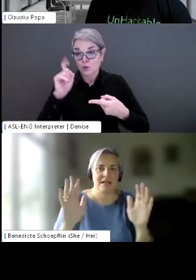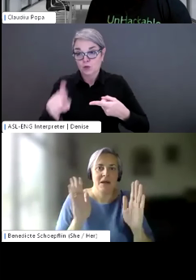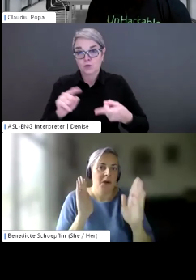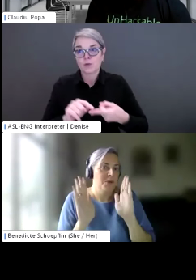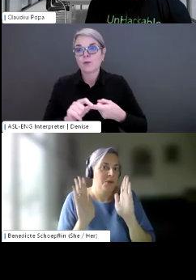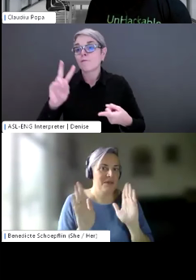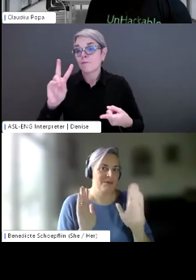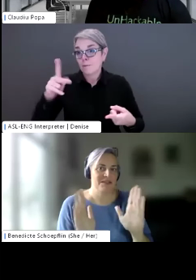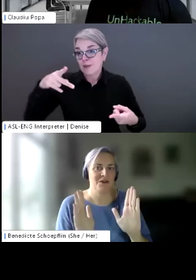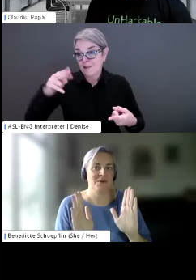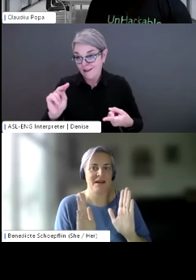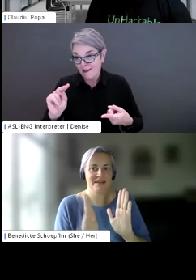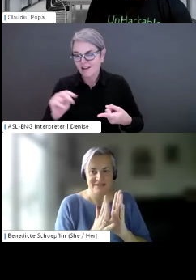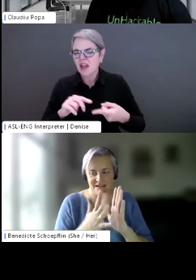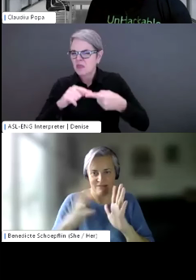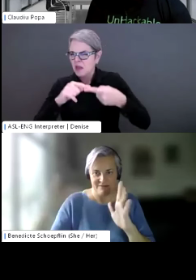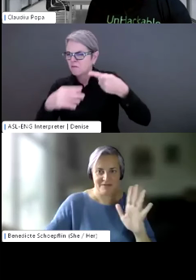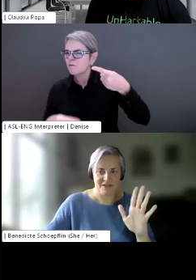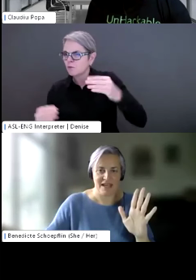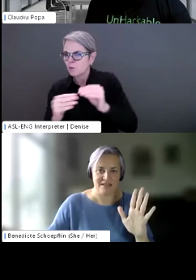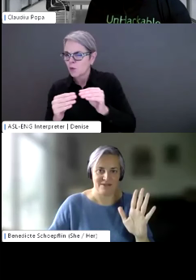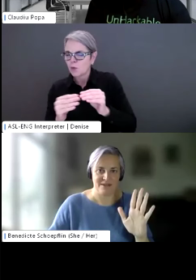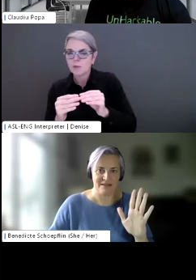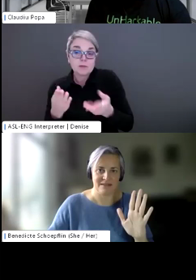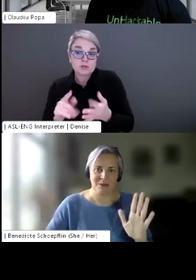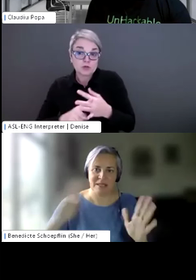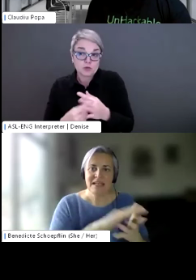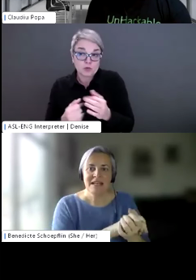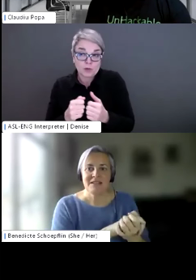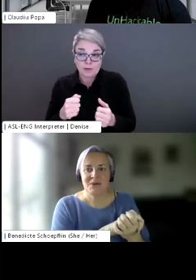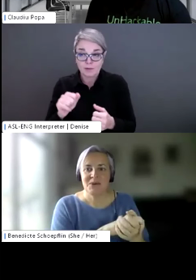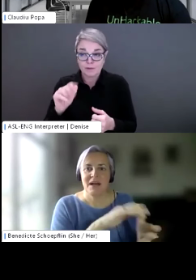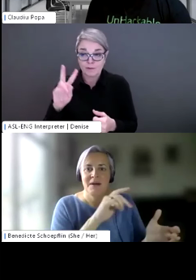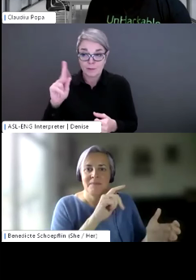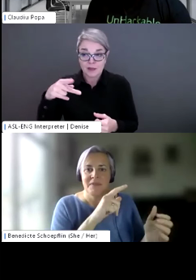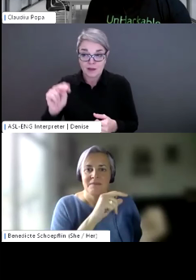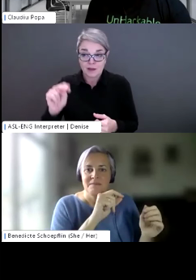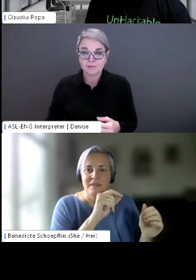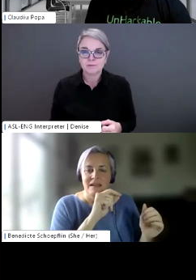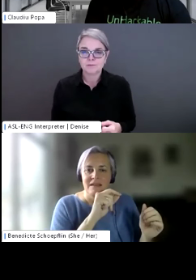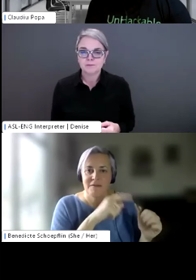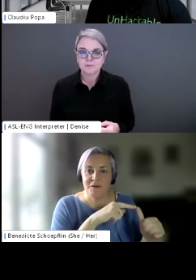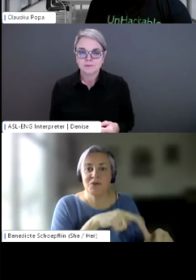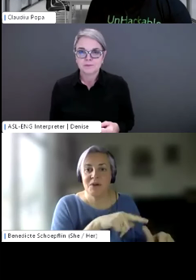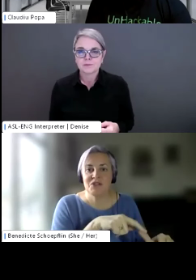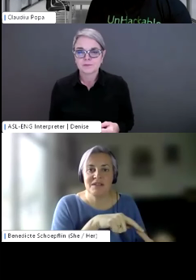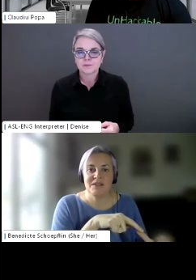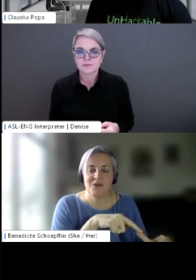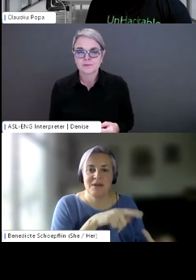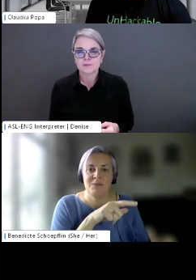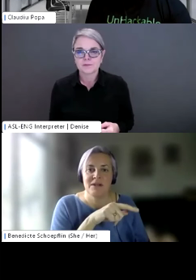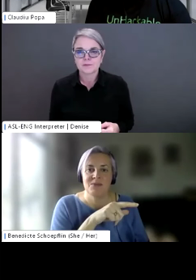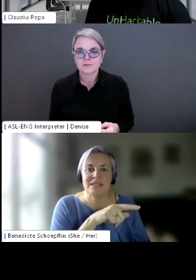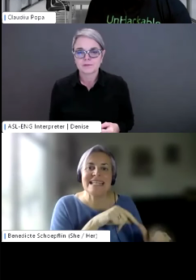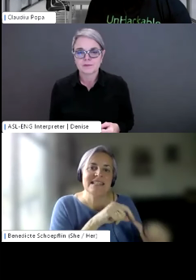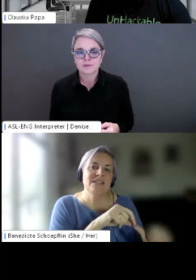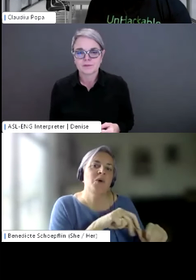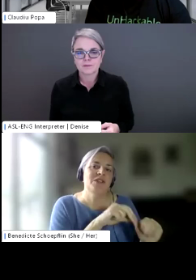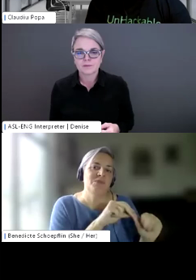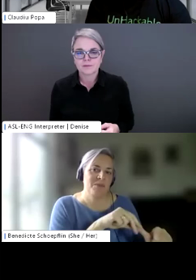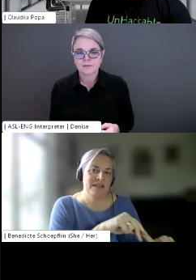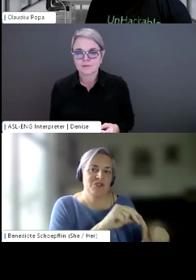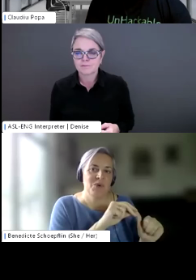like we can maybe start with that and kind of get into that a little bit. So the first question in the Q&A box was, is